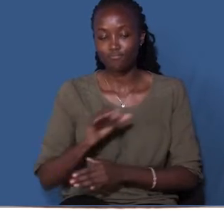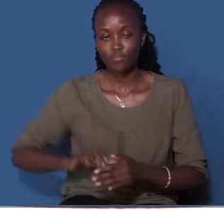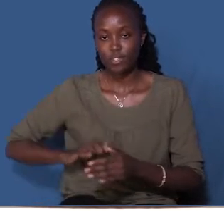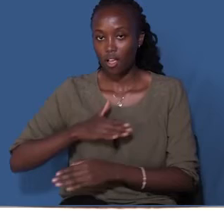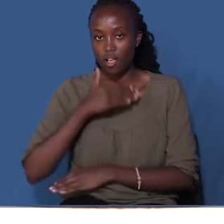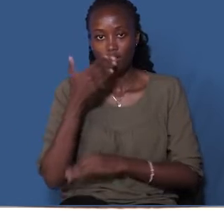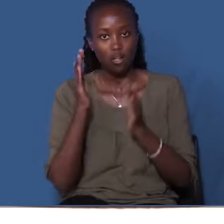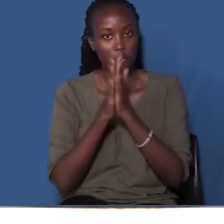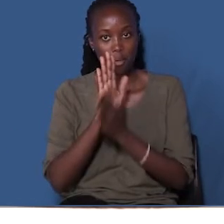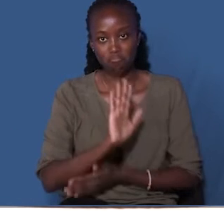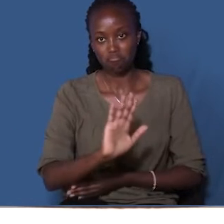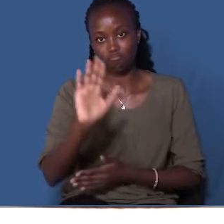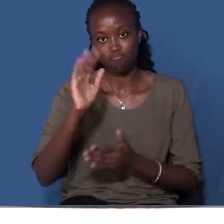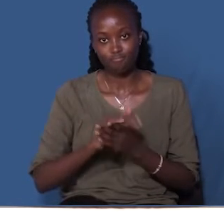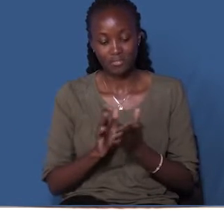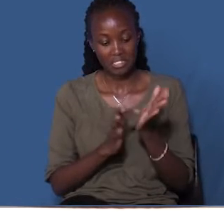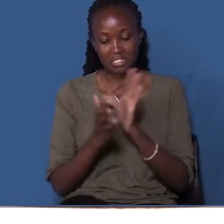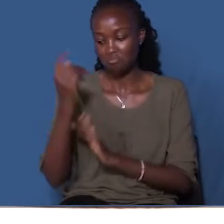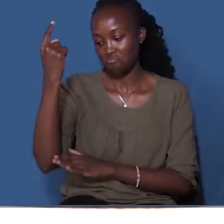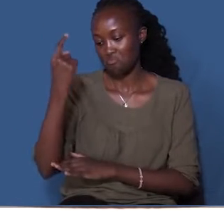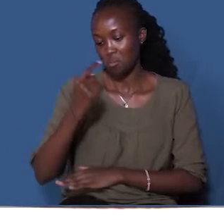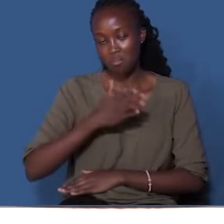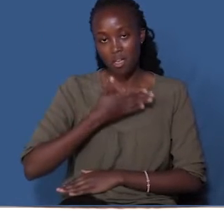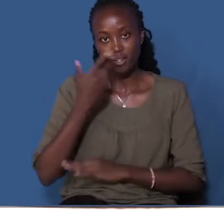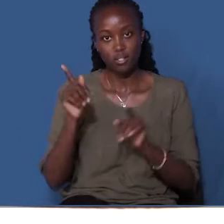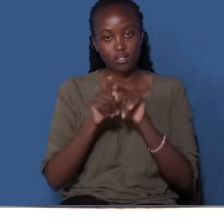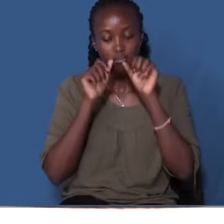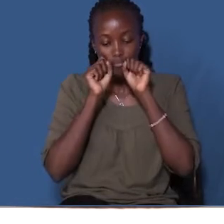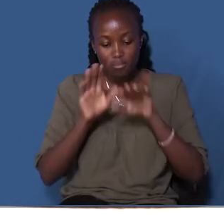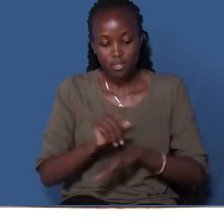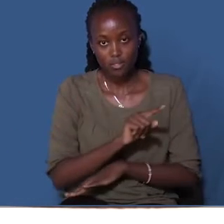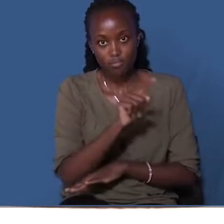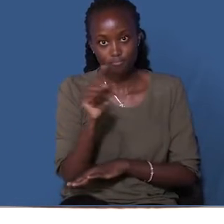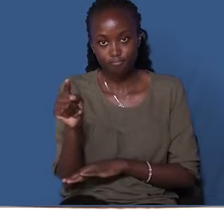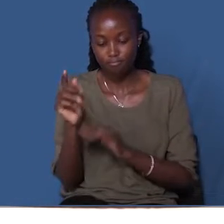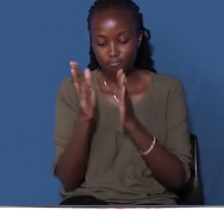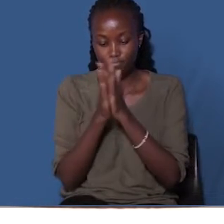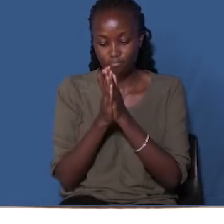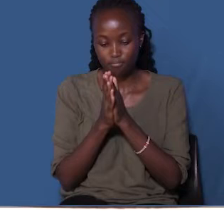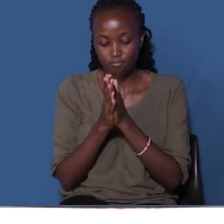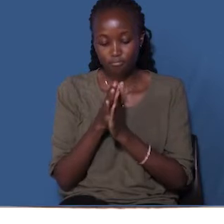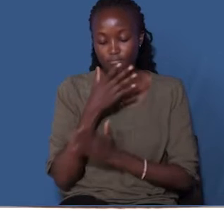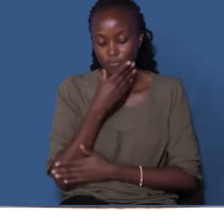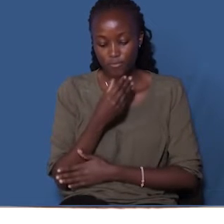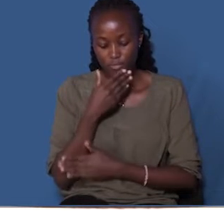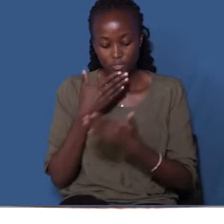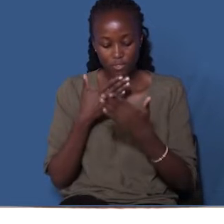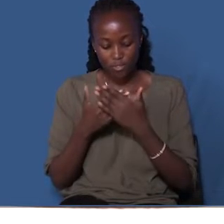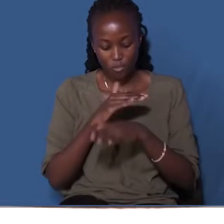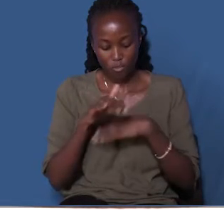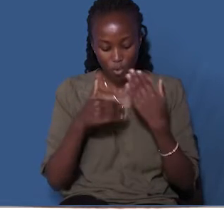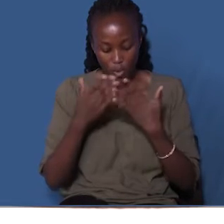come, answer you, and bless you. Let us pray. Father, I want to thank you for all my viewers who have watched me these few